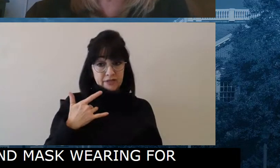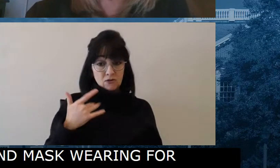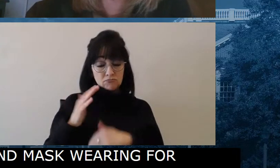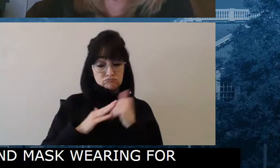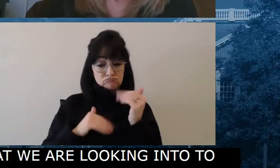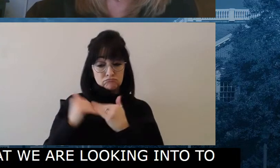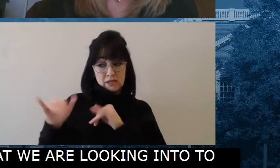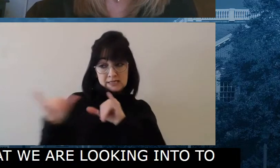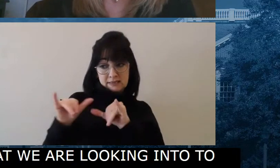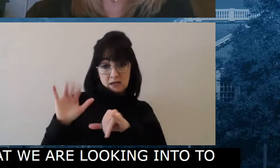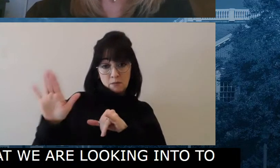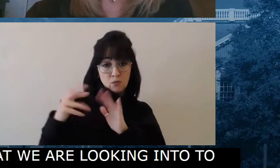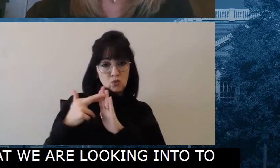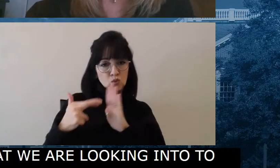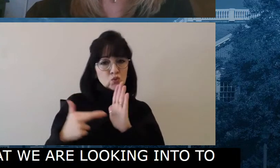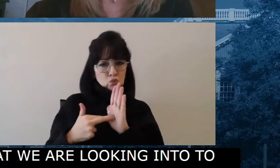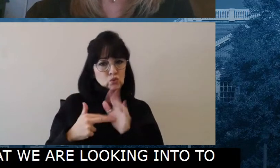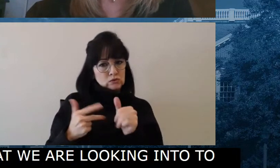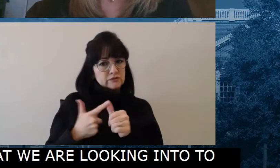taken.